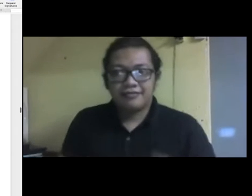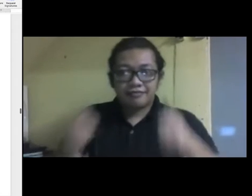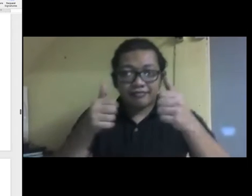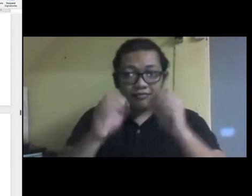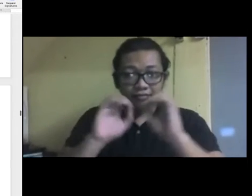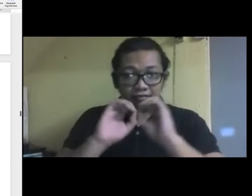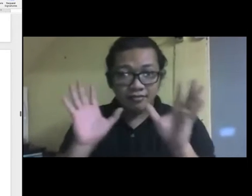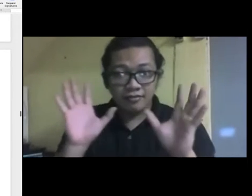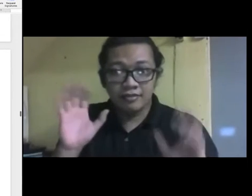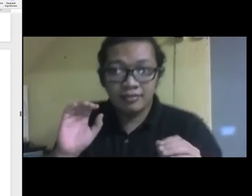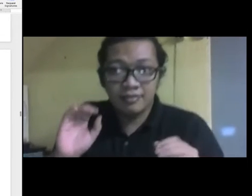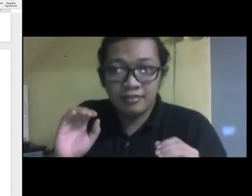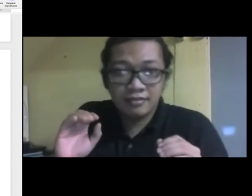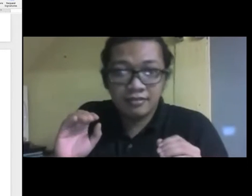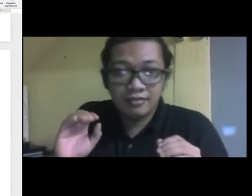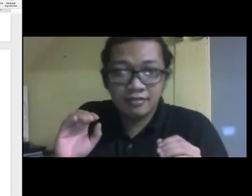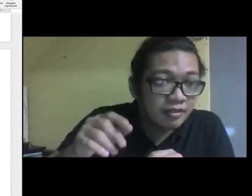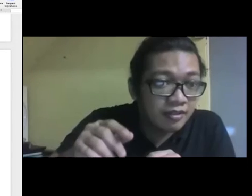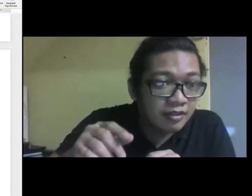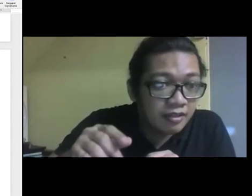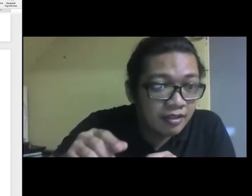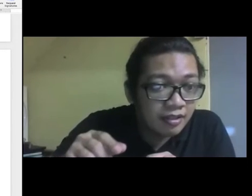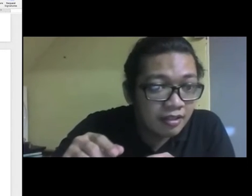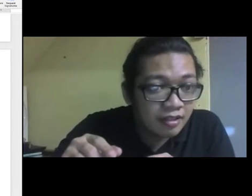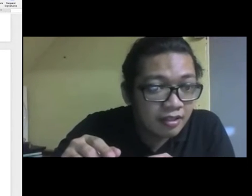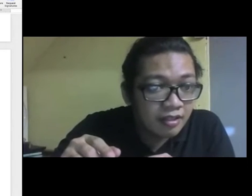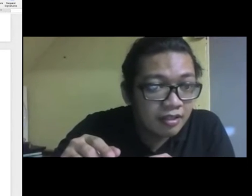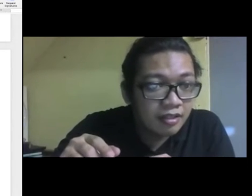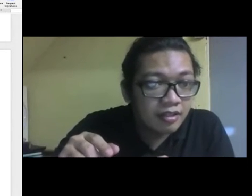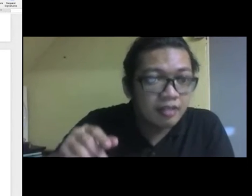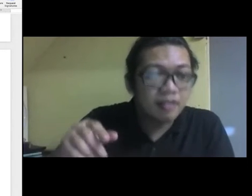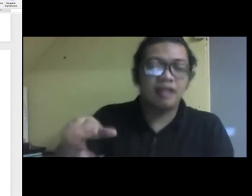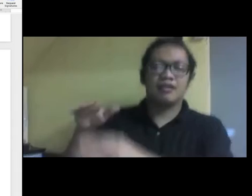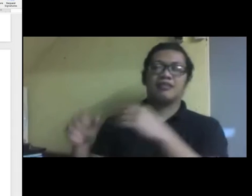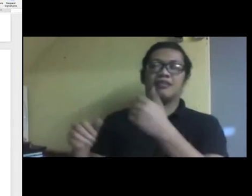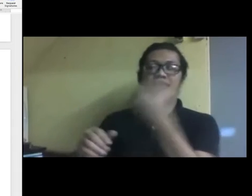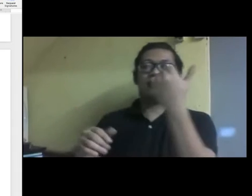actually two people in front of me, and it's directional to those two.